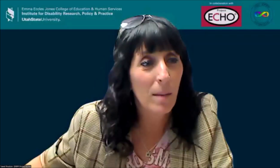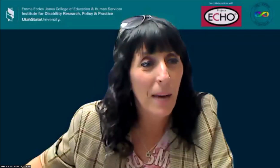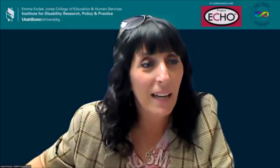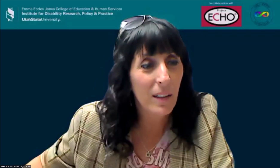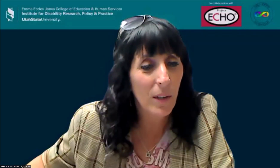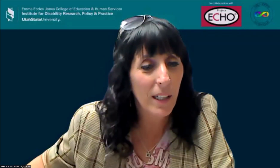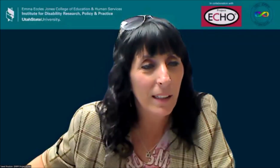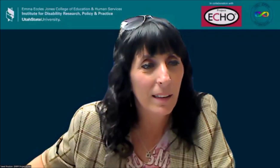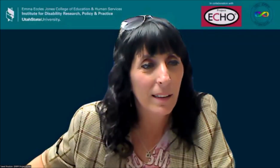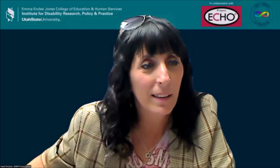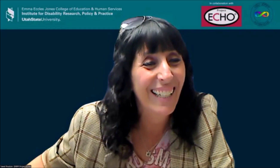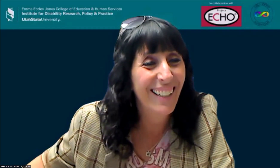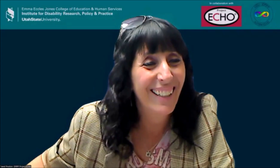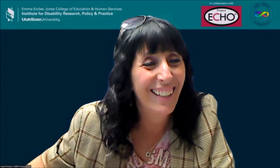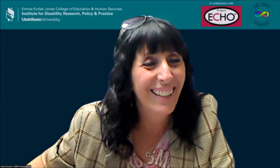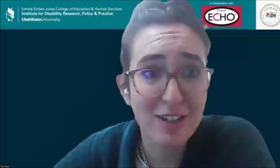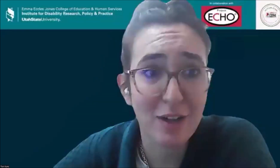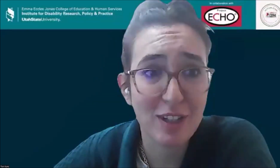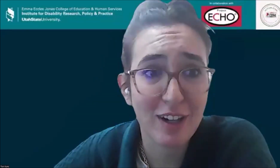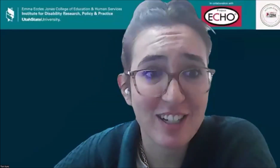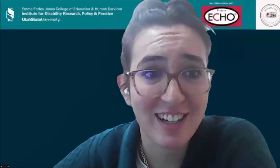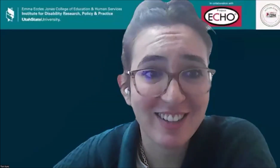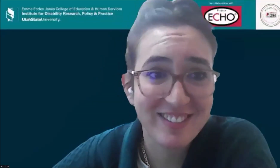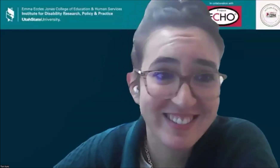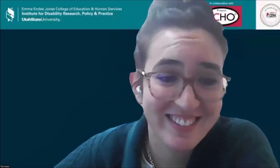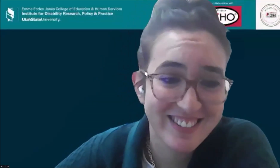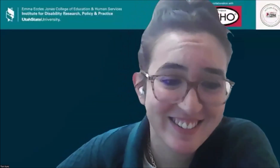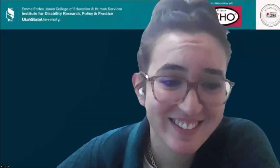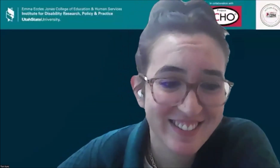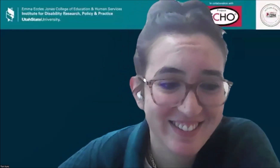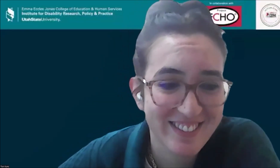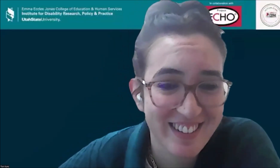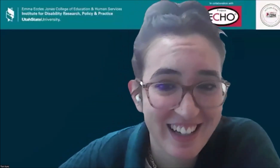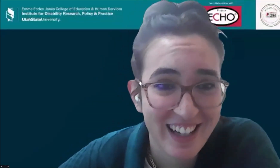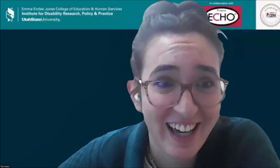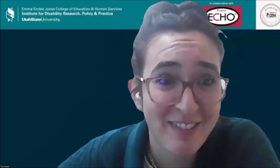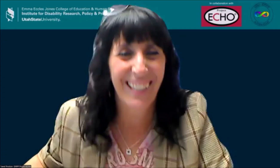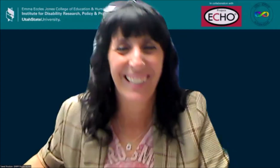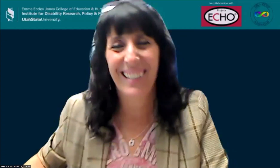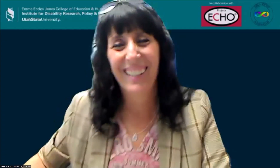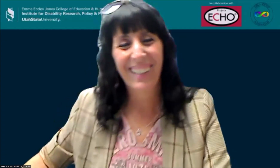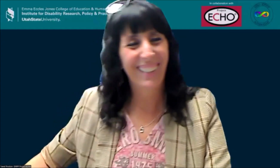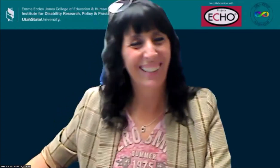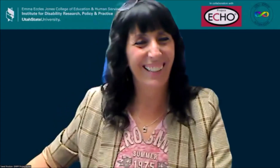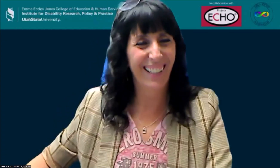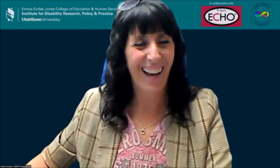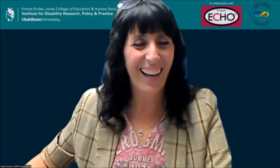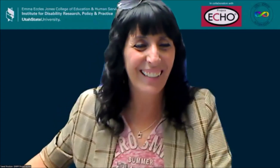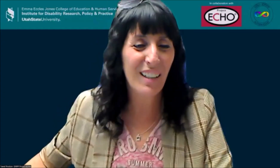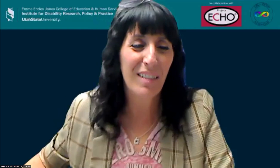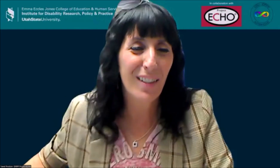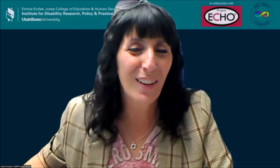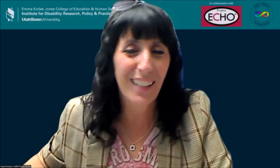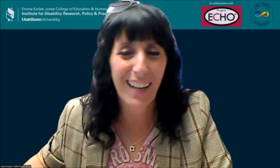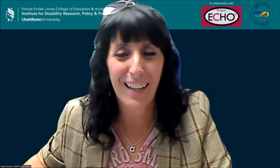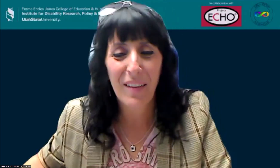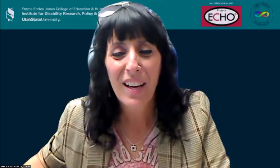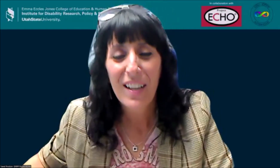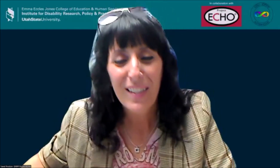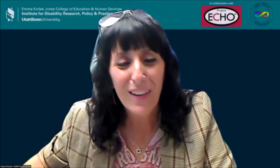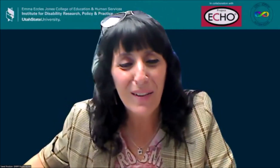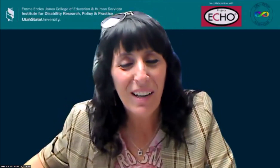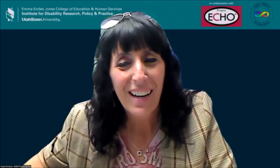Are we all back, Tori? I think so. Sorry, Janelle. That's okay. I had my mute on. I know, so did